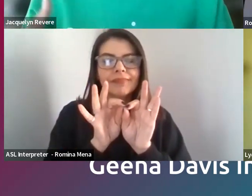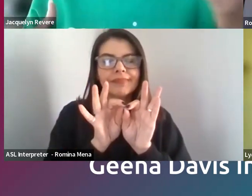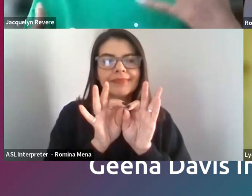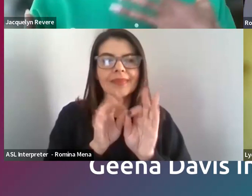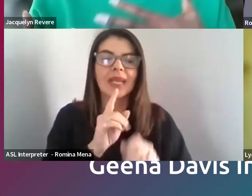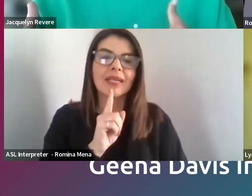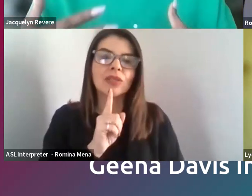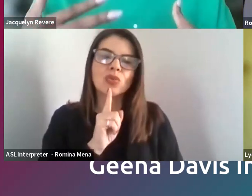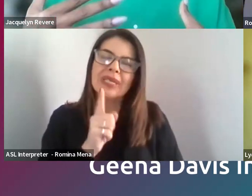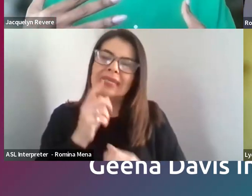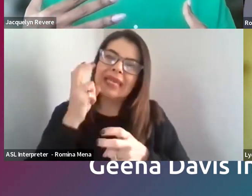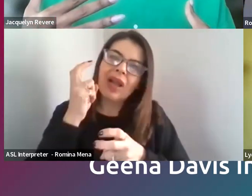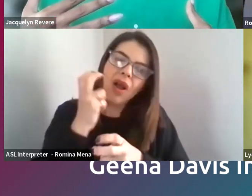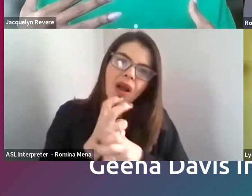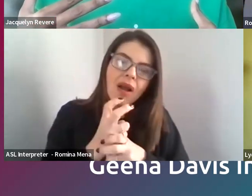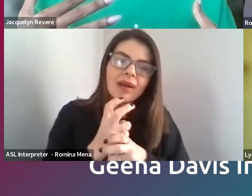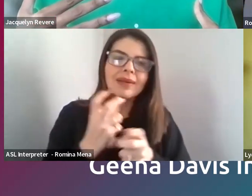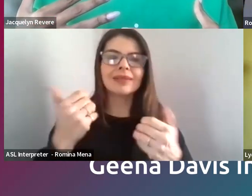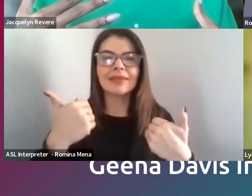it's really hard to have